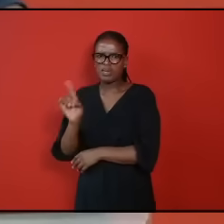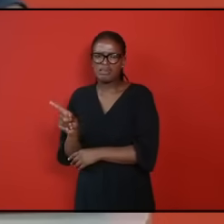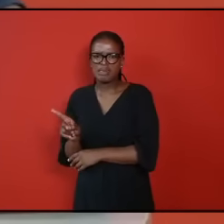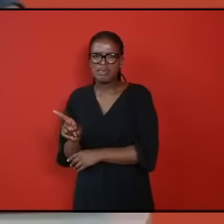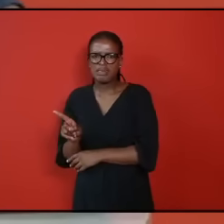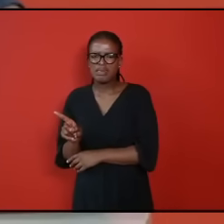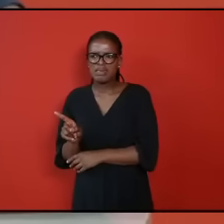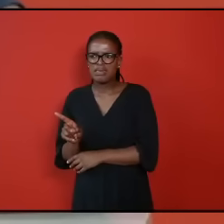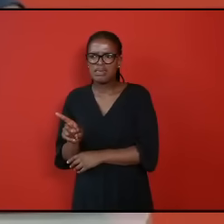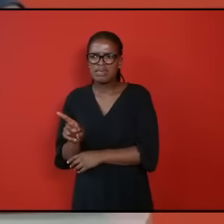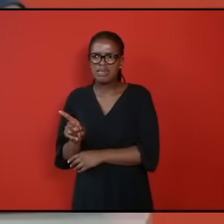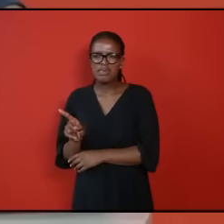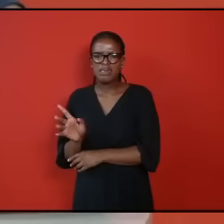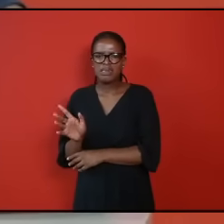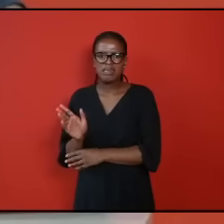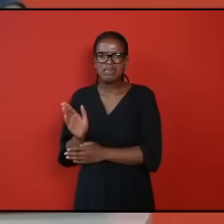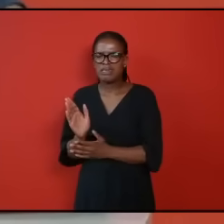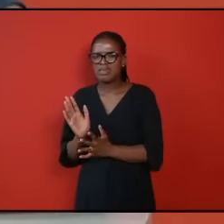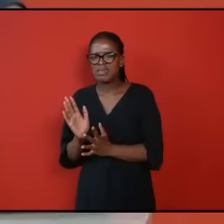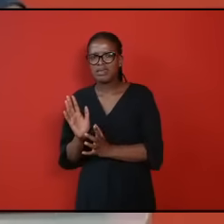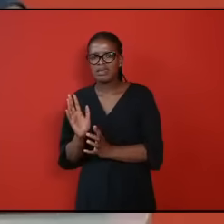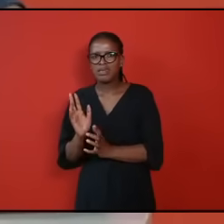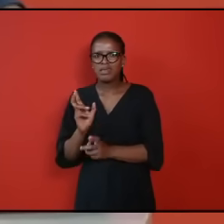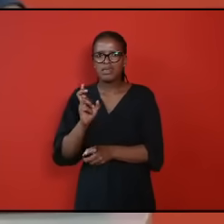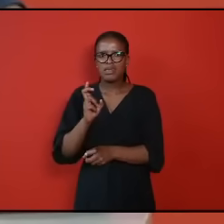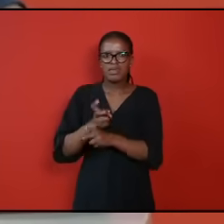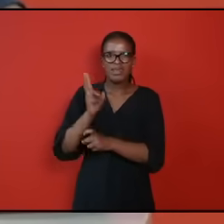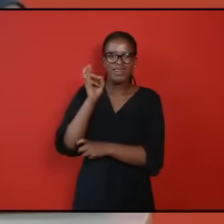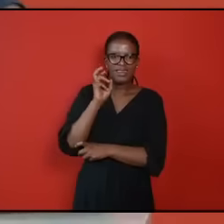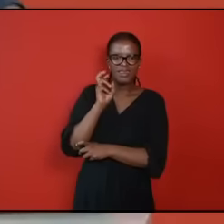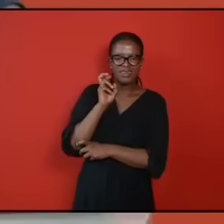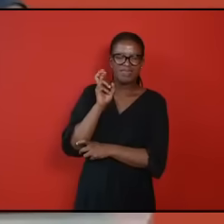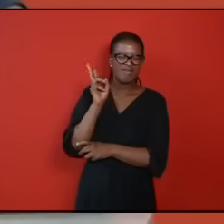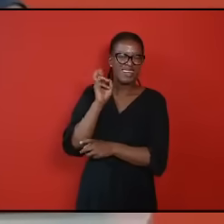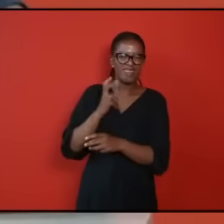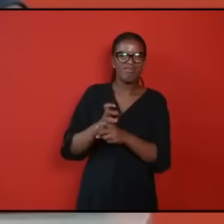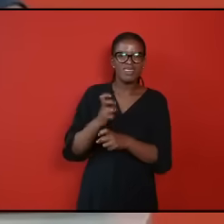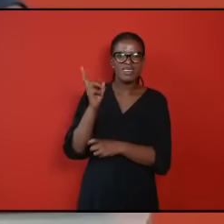A puppy. You don't have a puppy. Puppy.